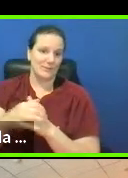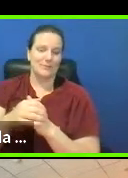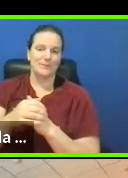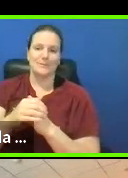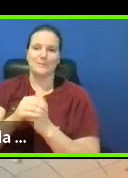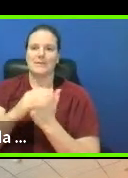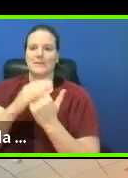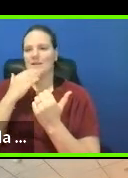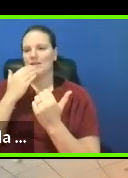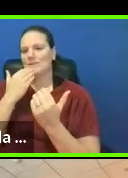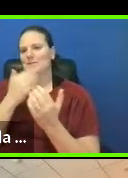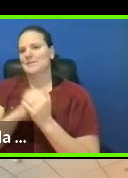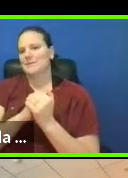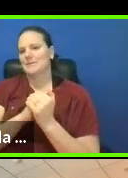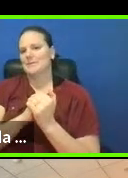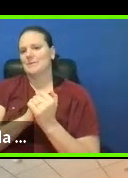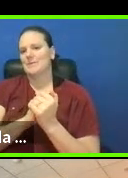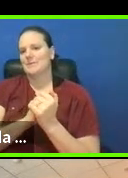So thank you.